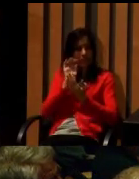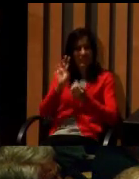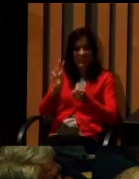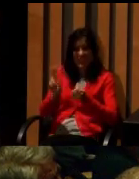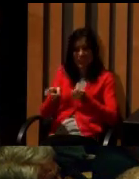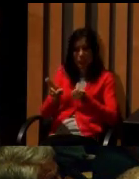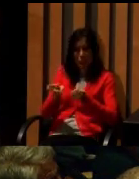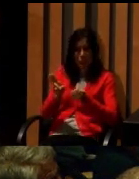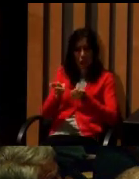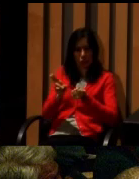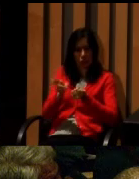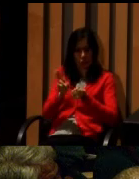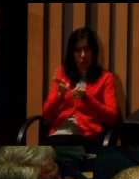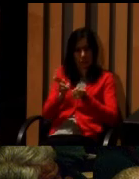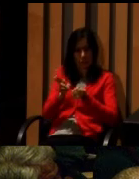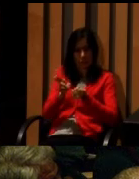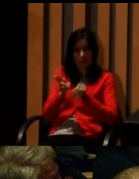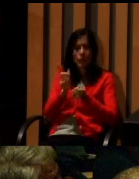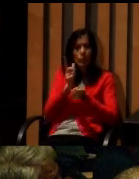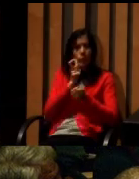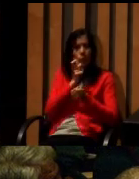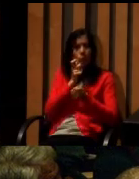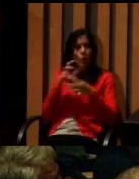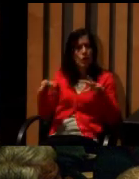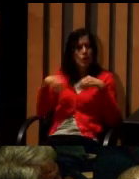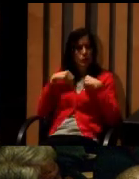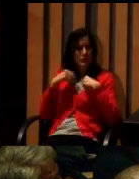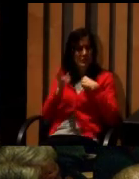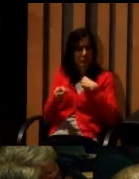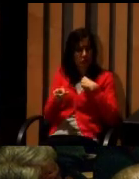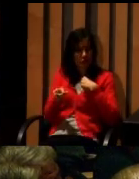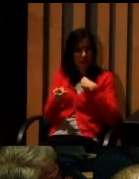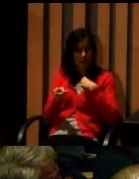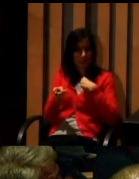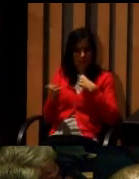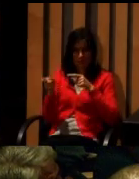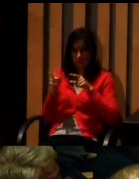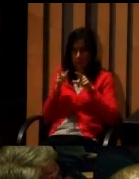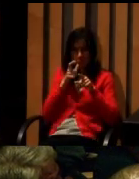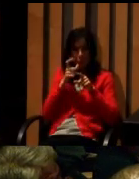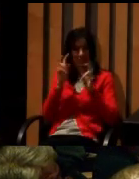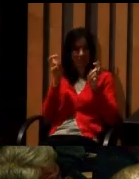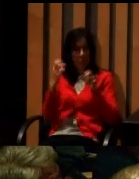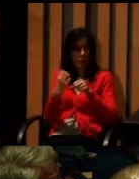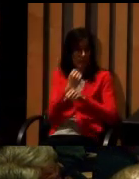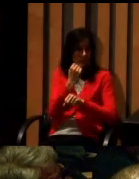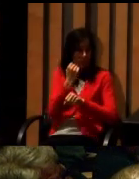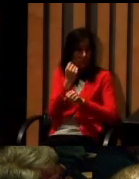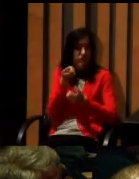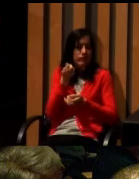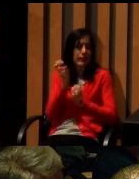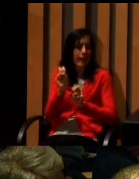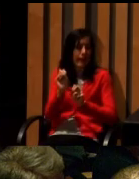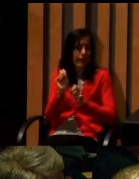is written by the winners. And for instance, in South America, we always learn